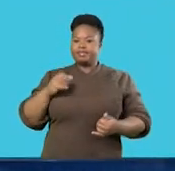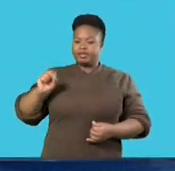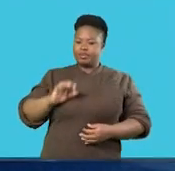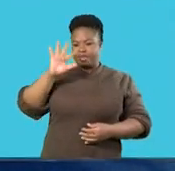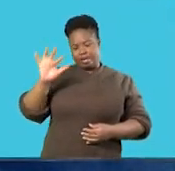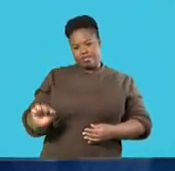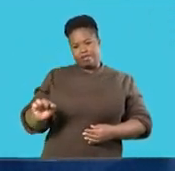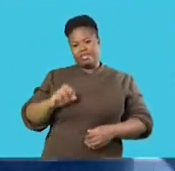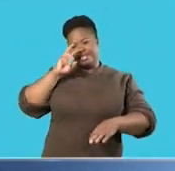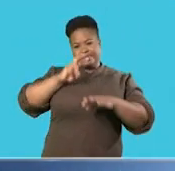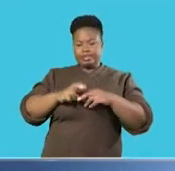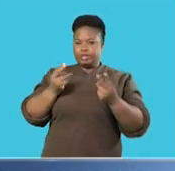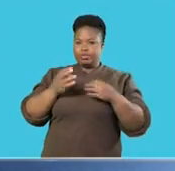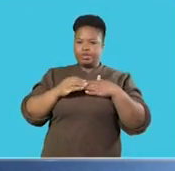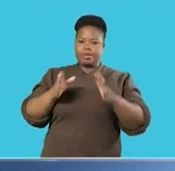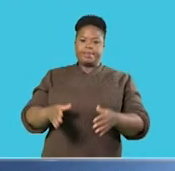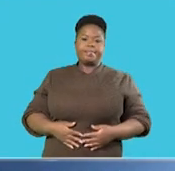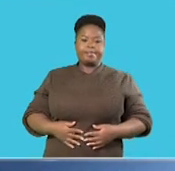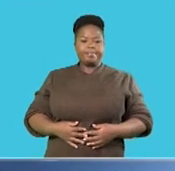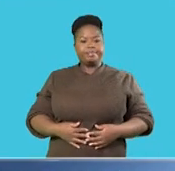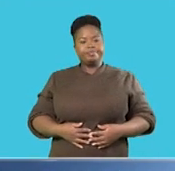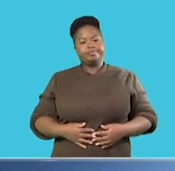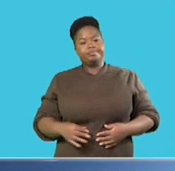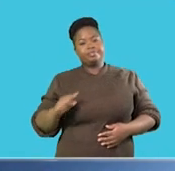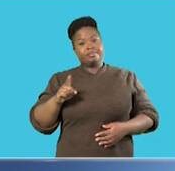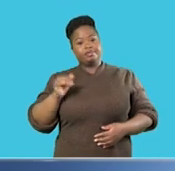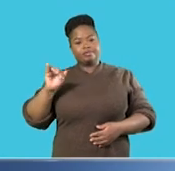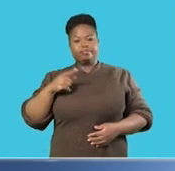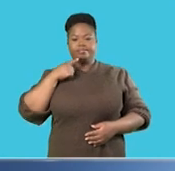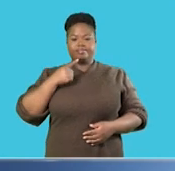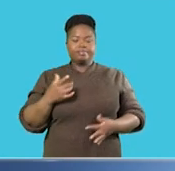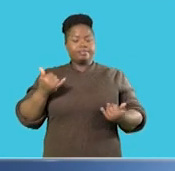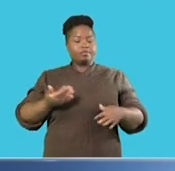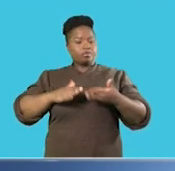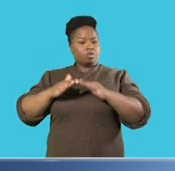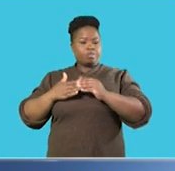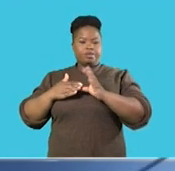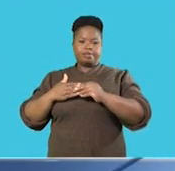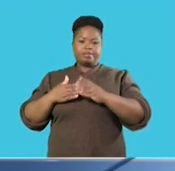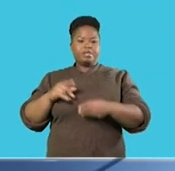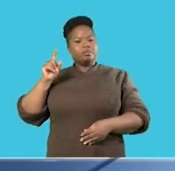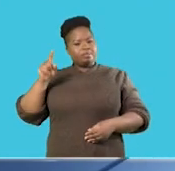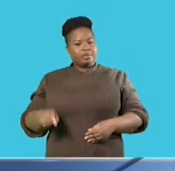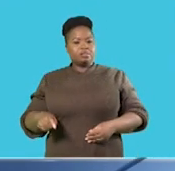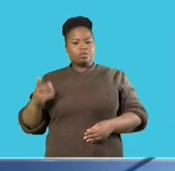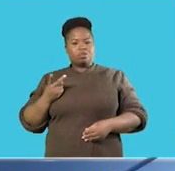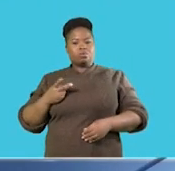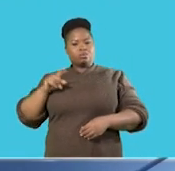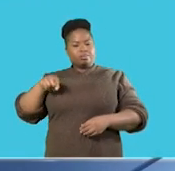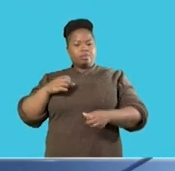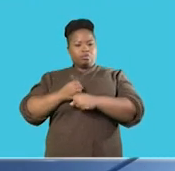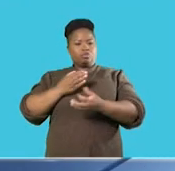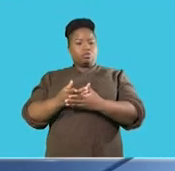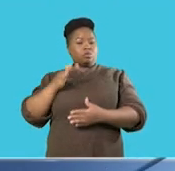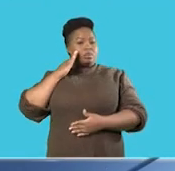Africa needs new leaders. Zibi o kgothaleditse baagi le setšhaba ka kakaretso go tsweng ka magalo go yang ka